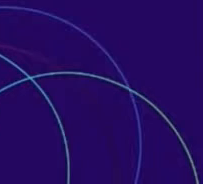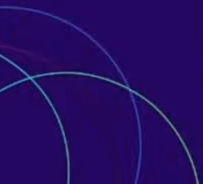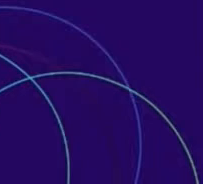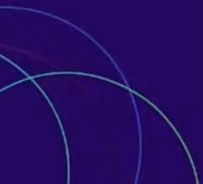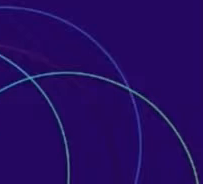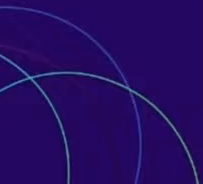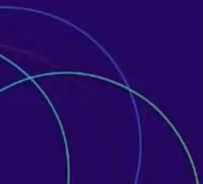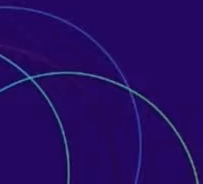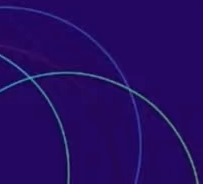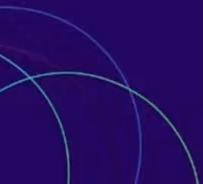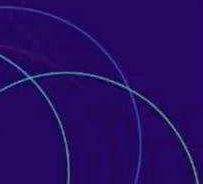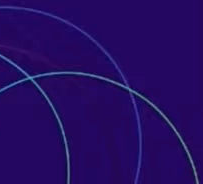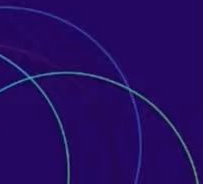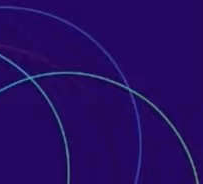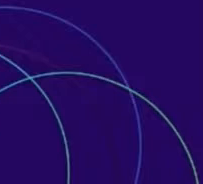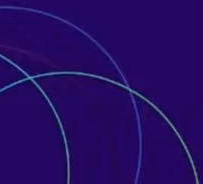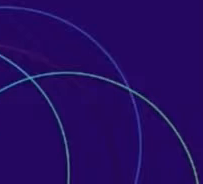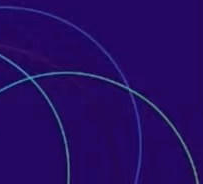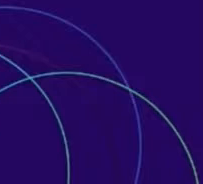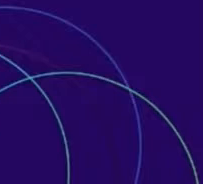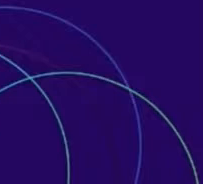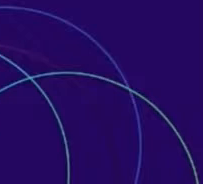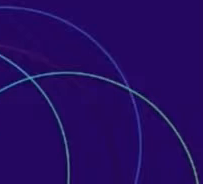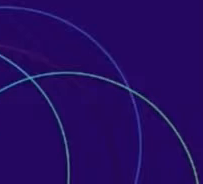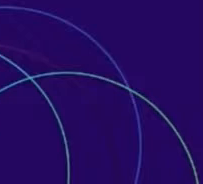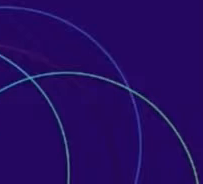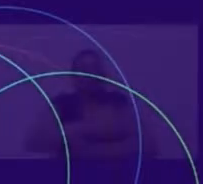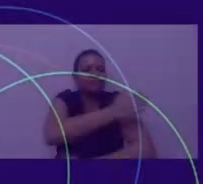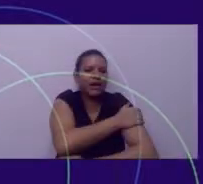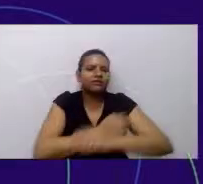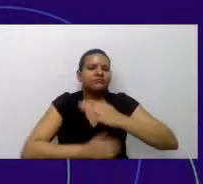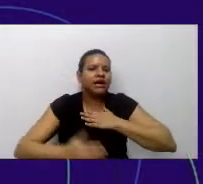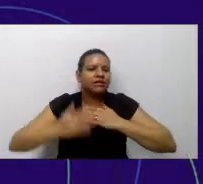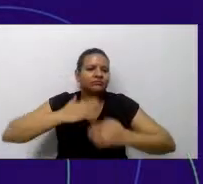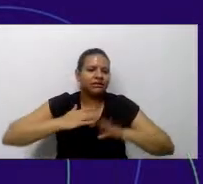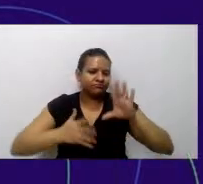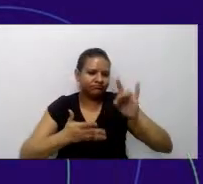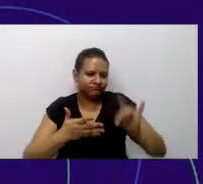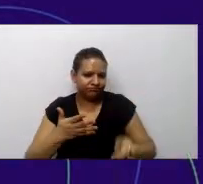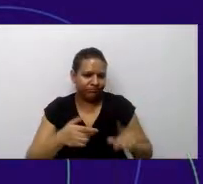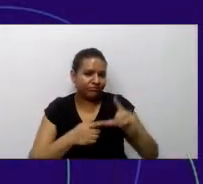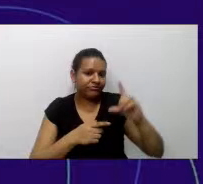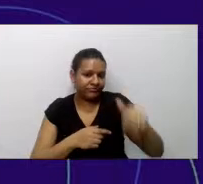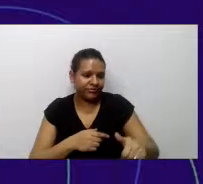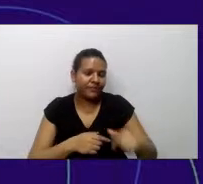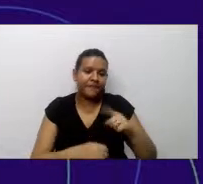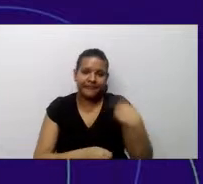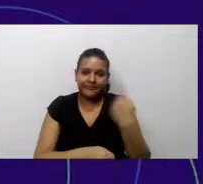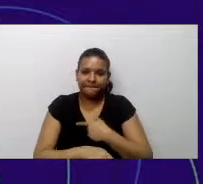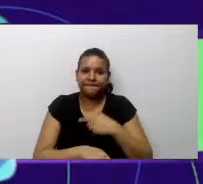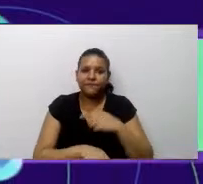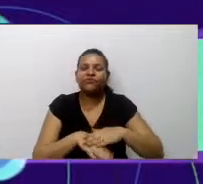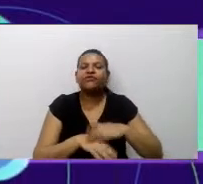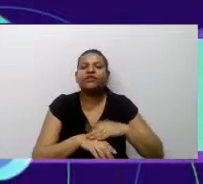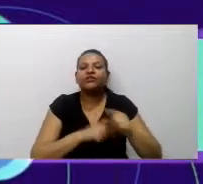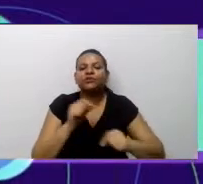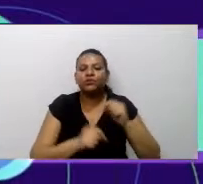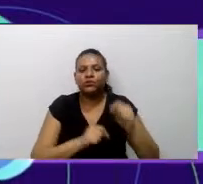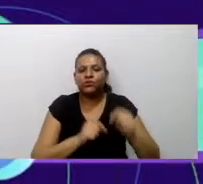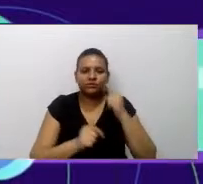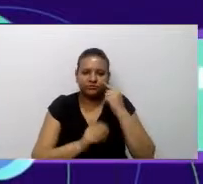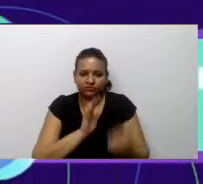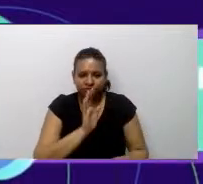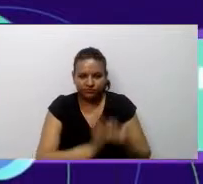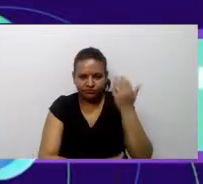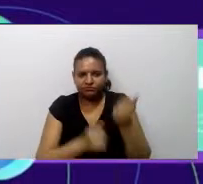write the parts of the animals and also give them characteristics. And after they did that, we had a production